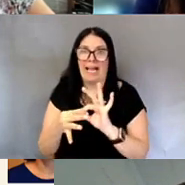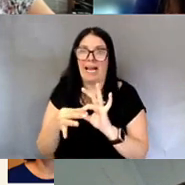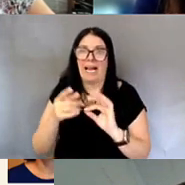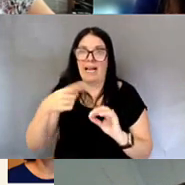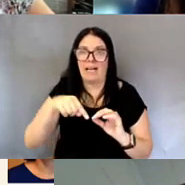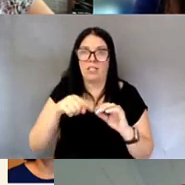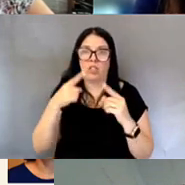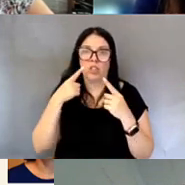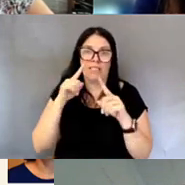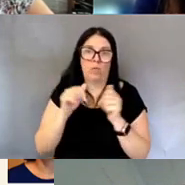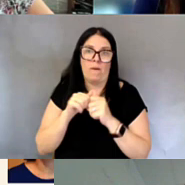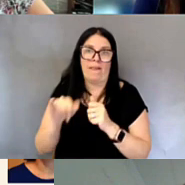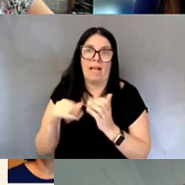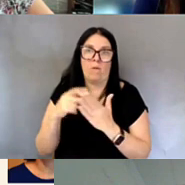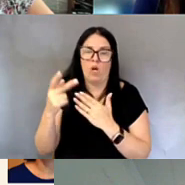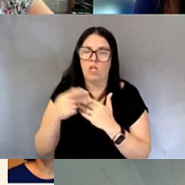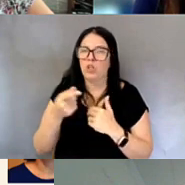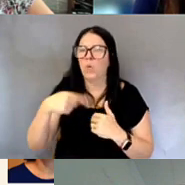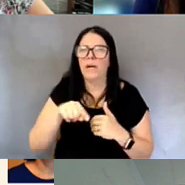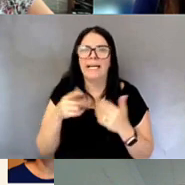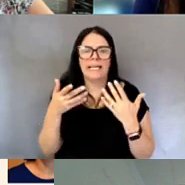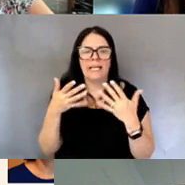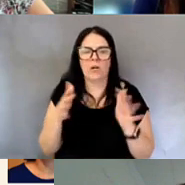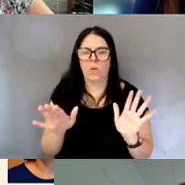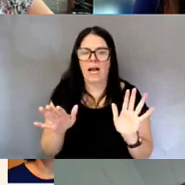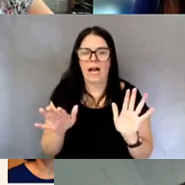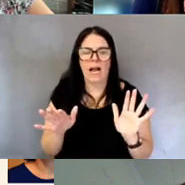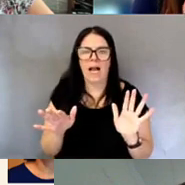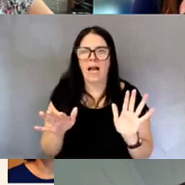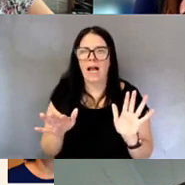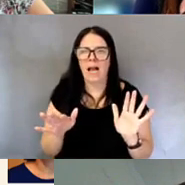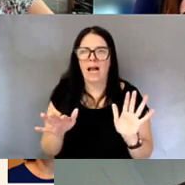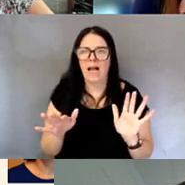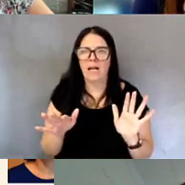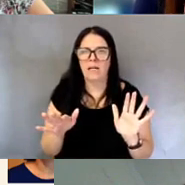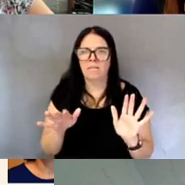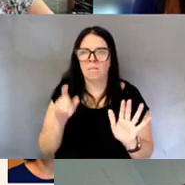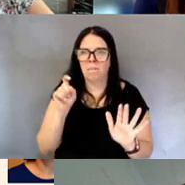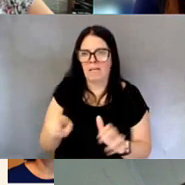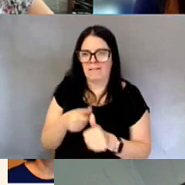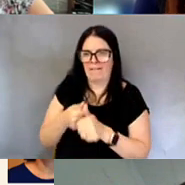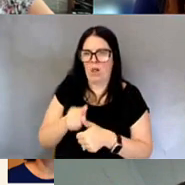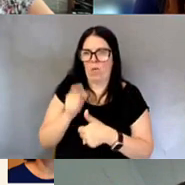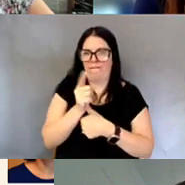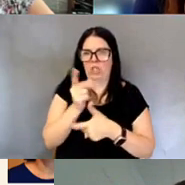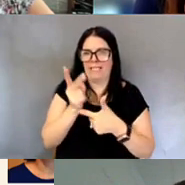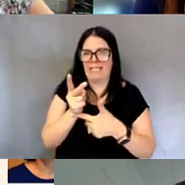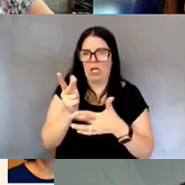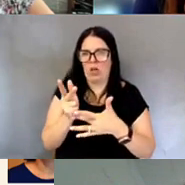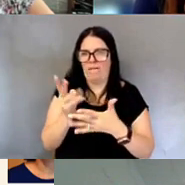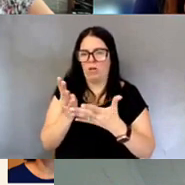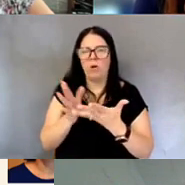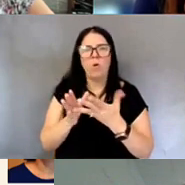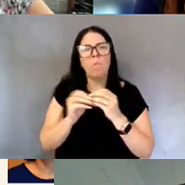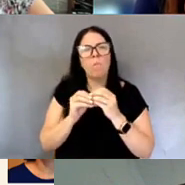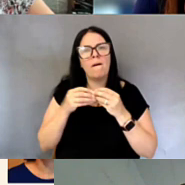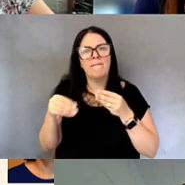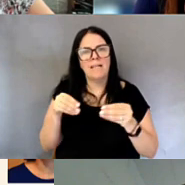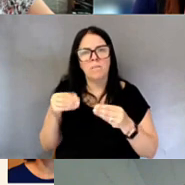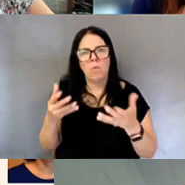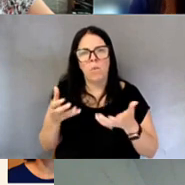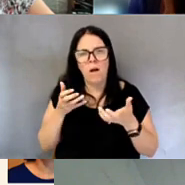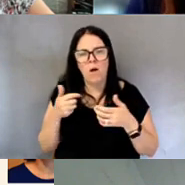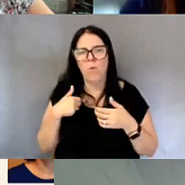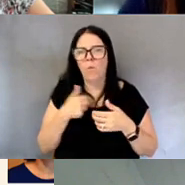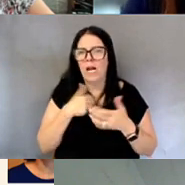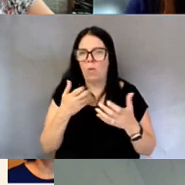this project was we didn't want it to be prescriptive. And this is like what Olga said before, is we wanted to